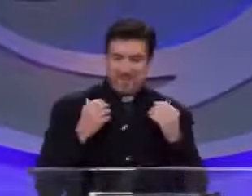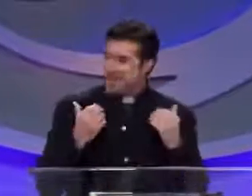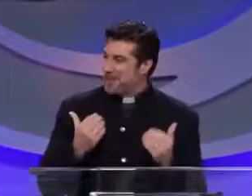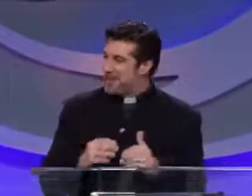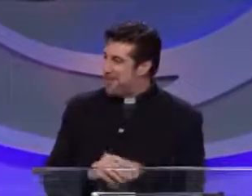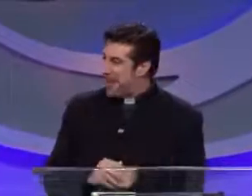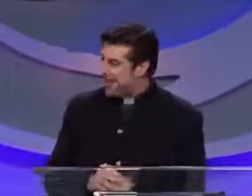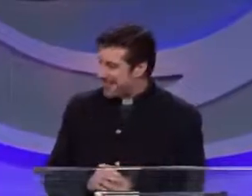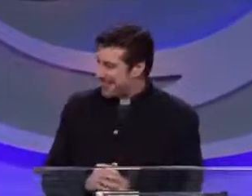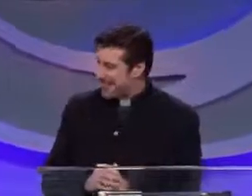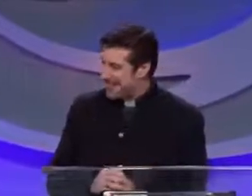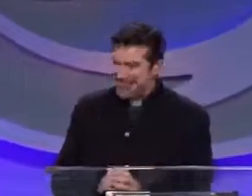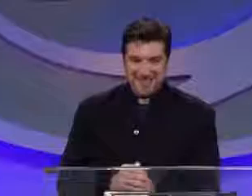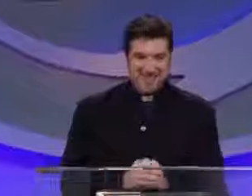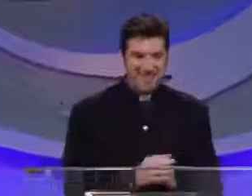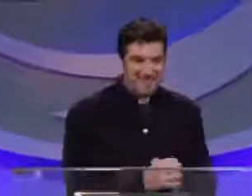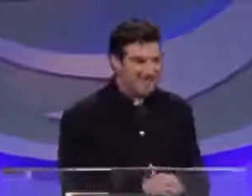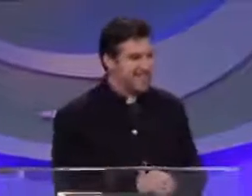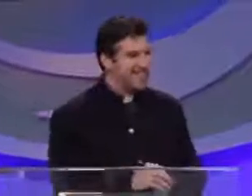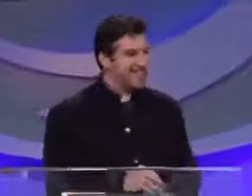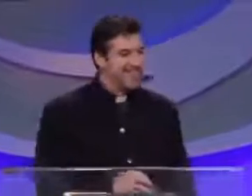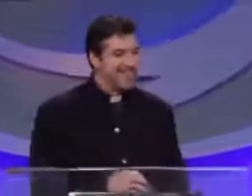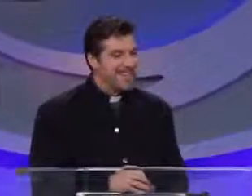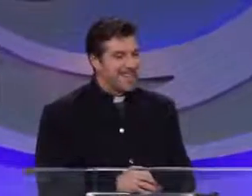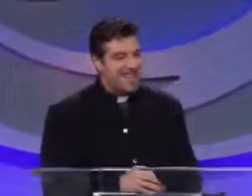I say that with a big smile.